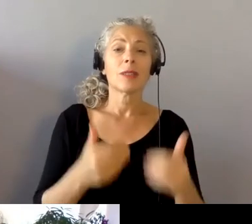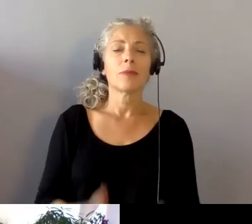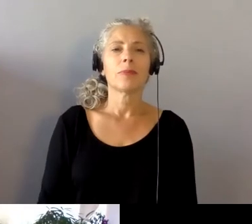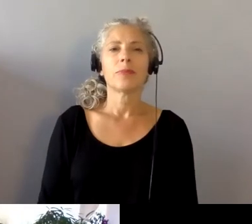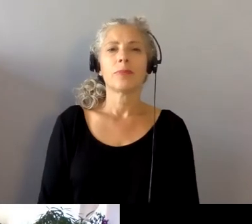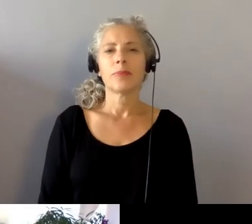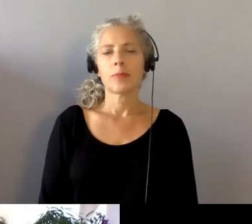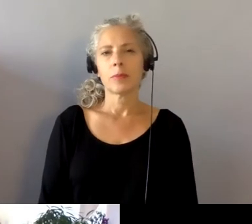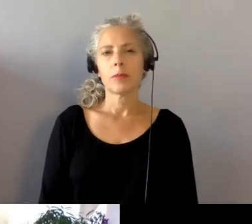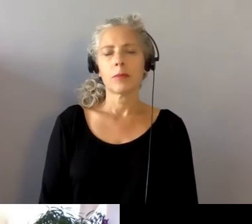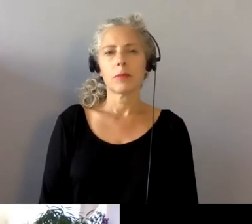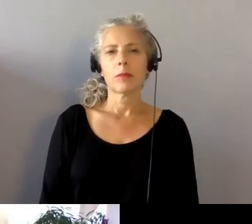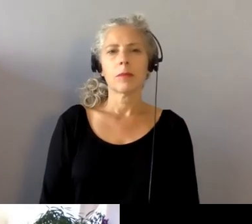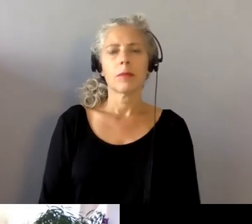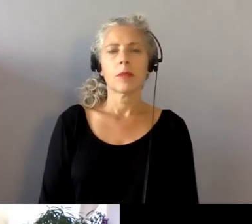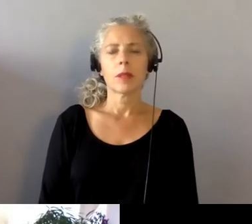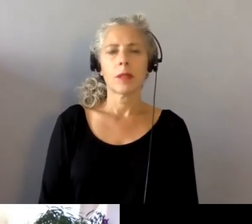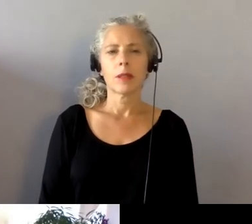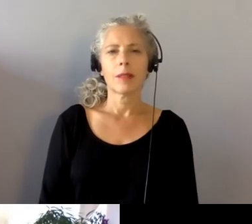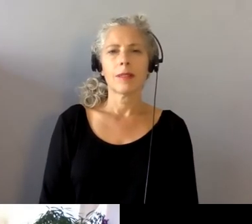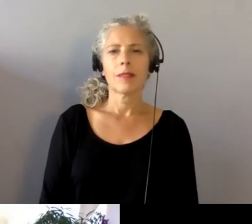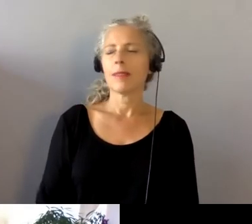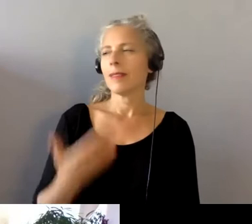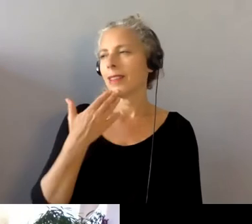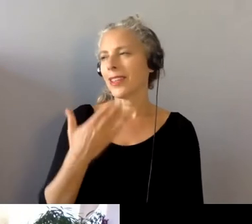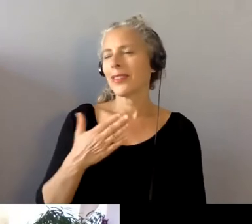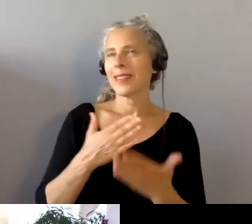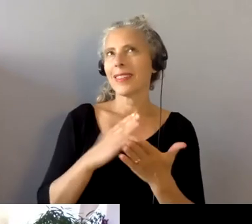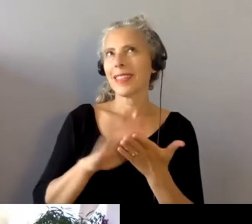wow. Thank you. And nice to go down memory lane a little bit. Yeah.